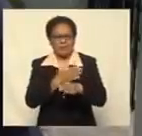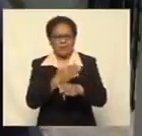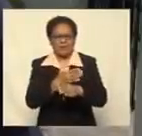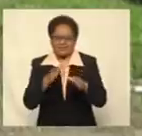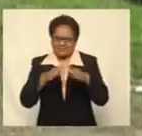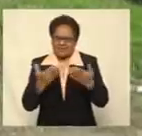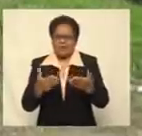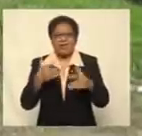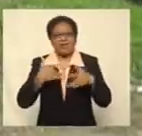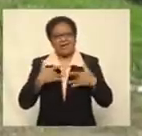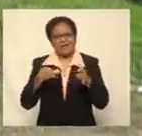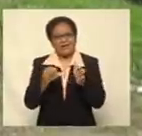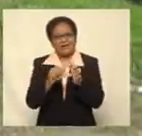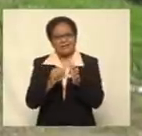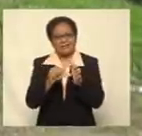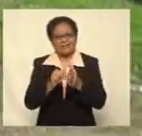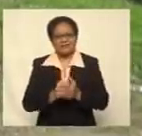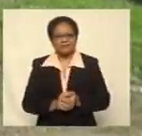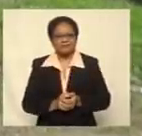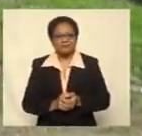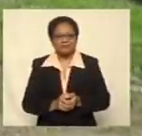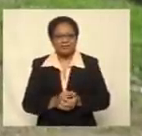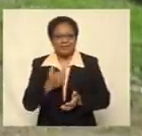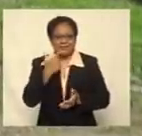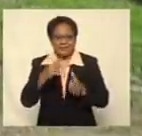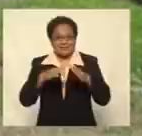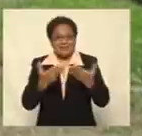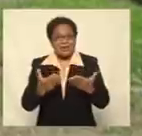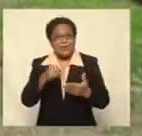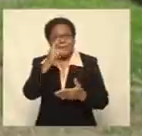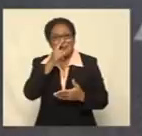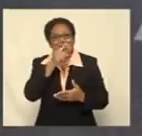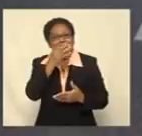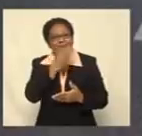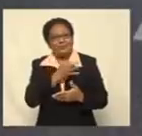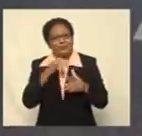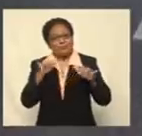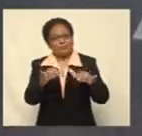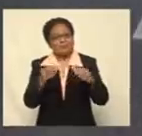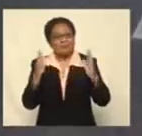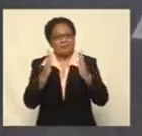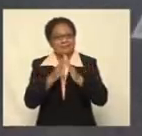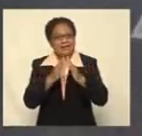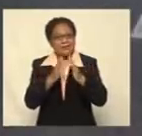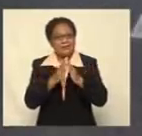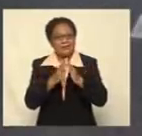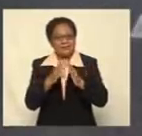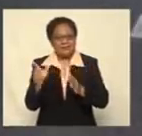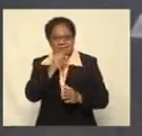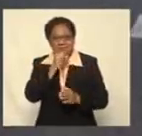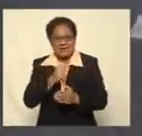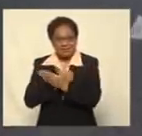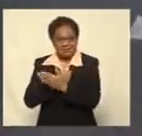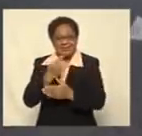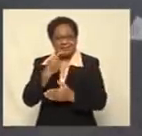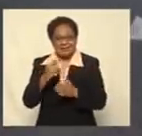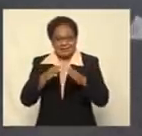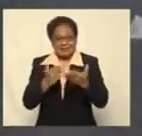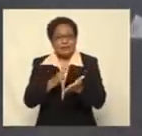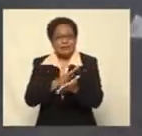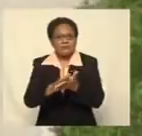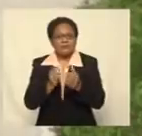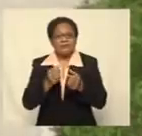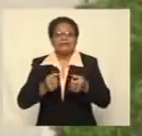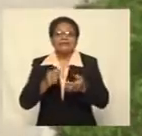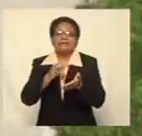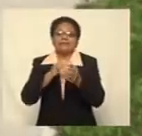nowadays. With the less movement of people due to the COVID restrictions, Turiva says the streets are much cleaner now and makes his